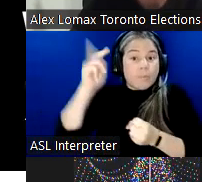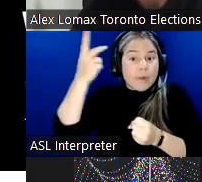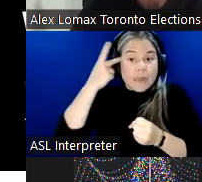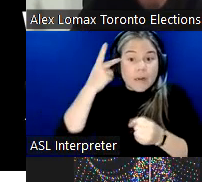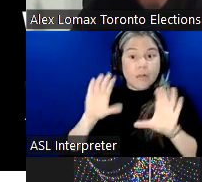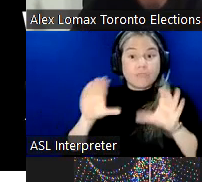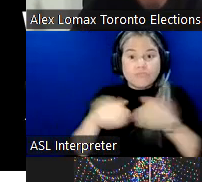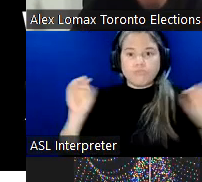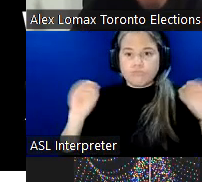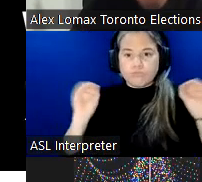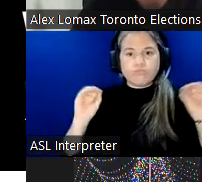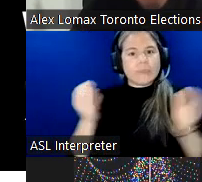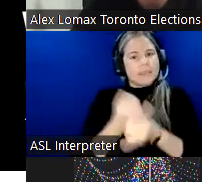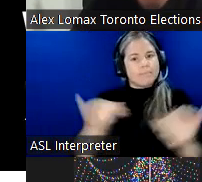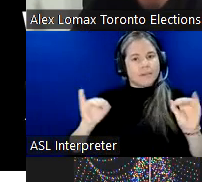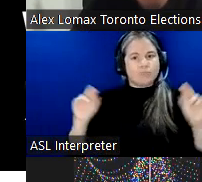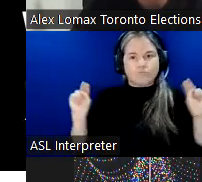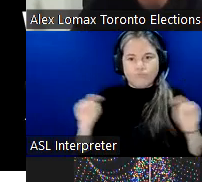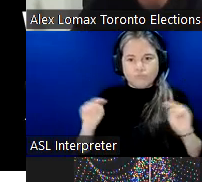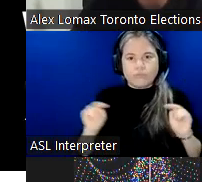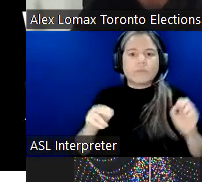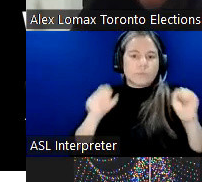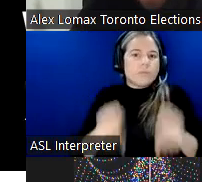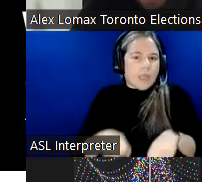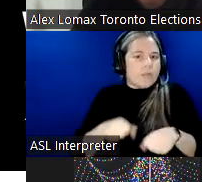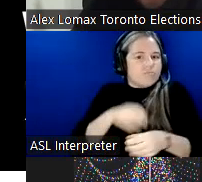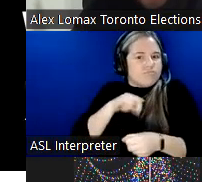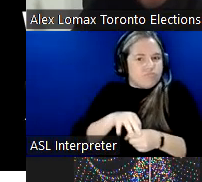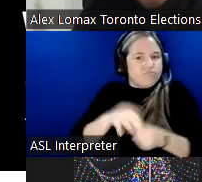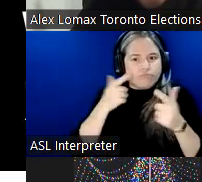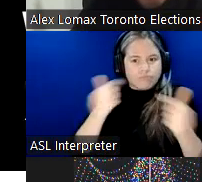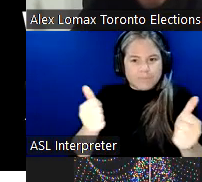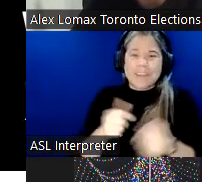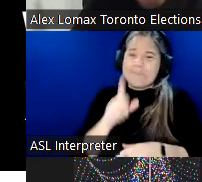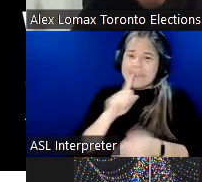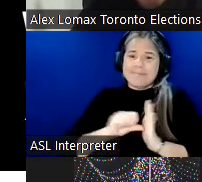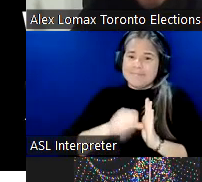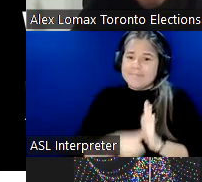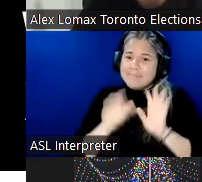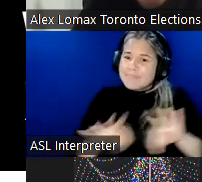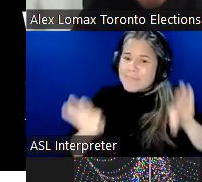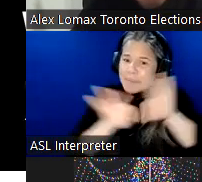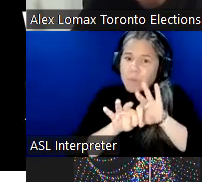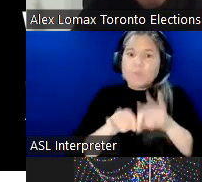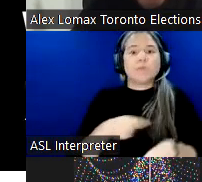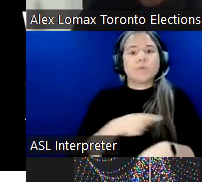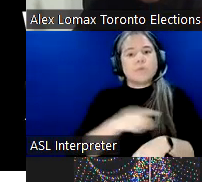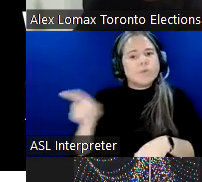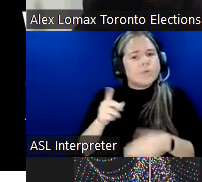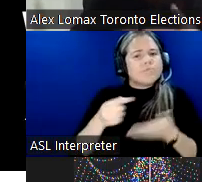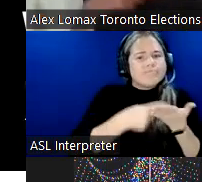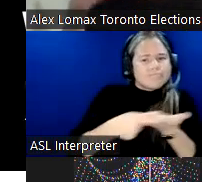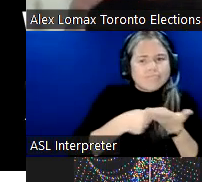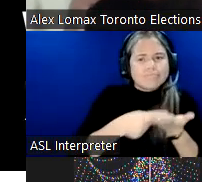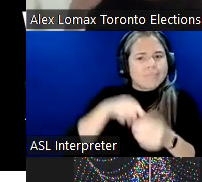of council is independent and can choose how they vote on any issue. That is something very important to note when you're talking to people about elections,